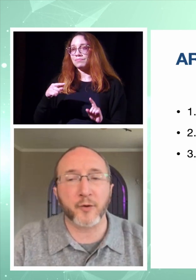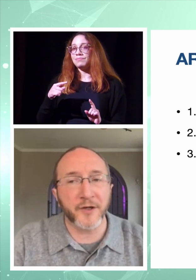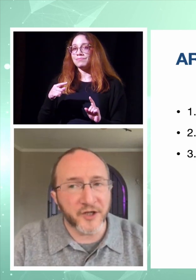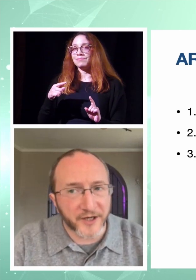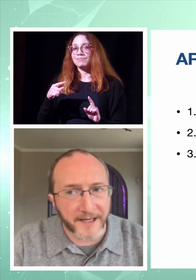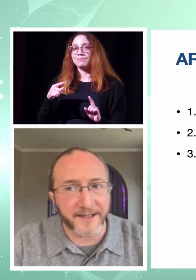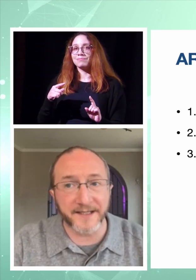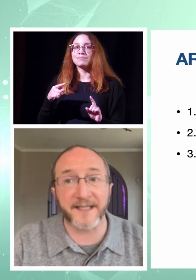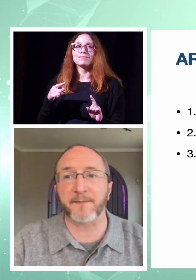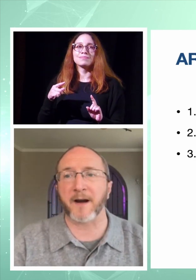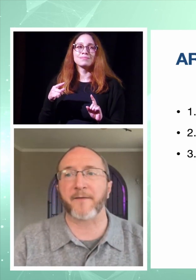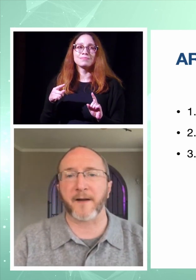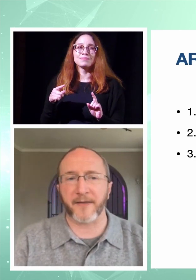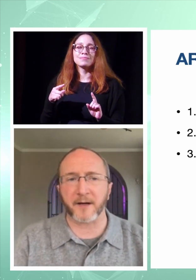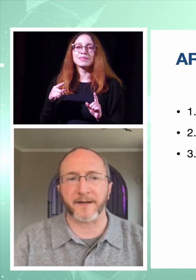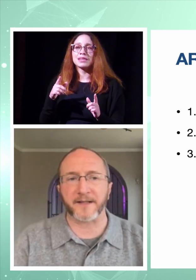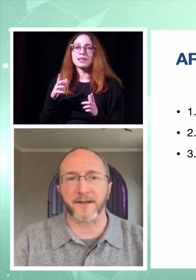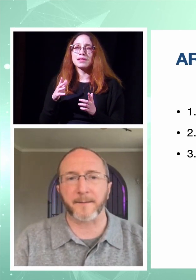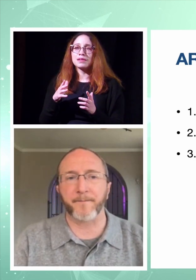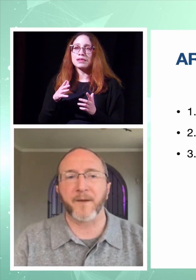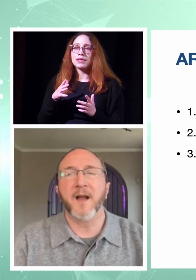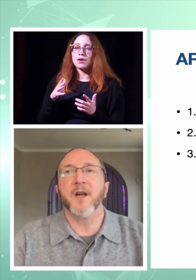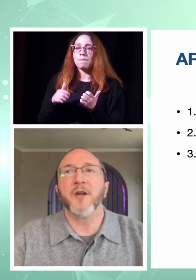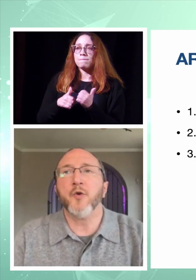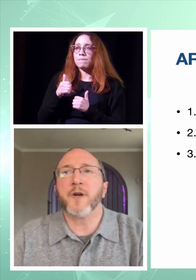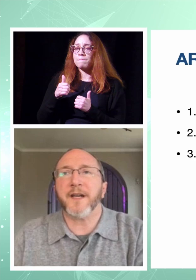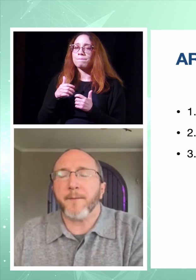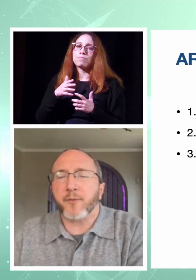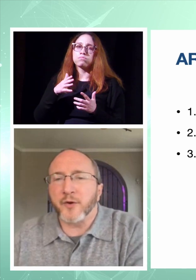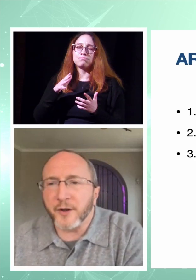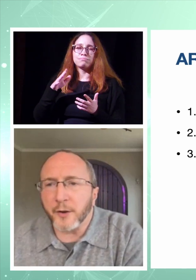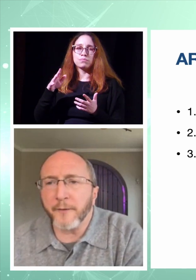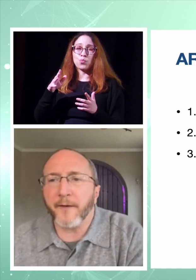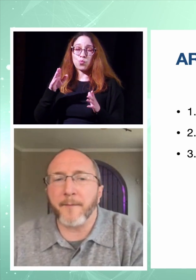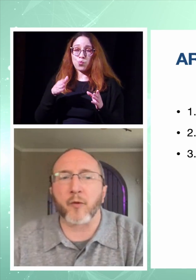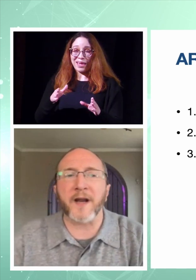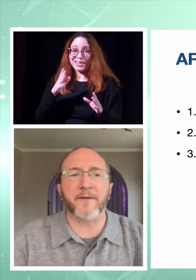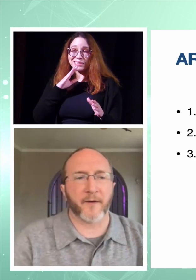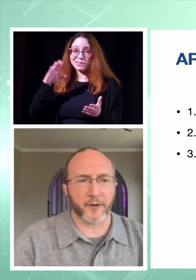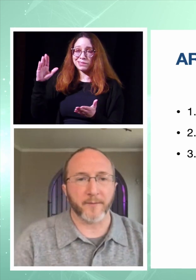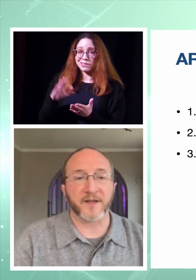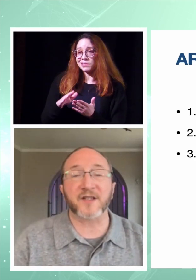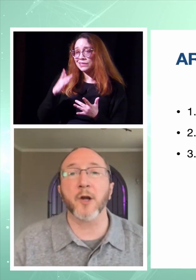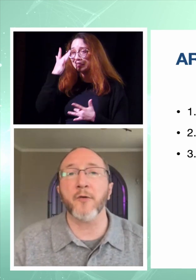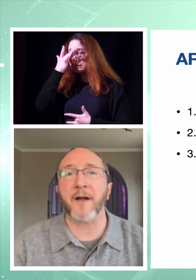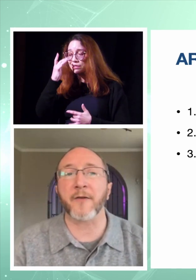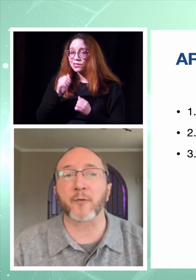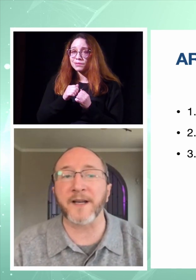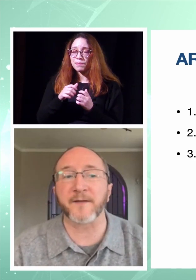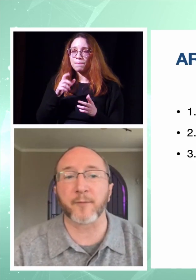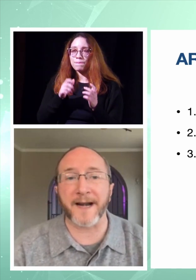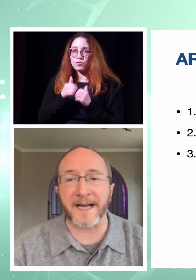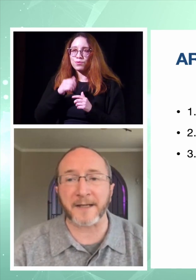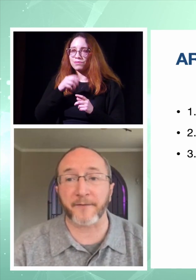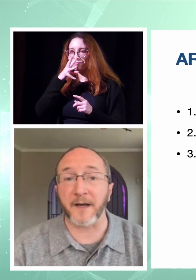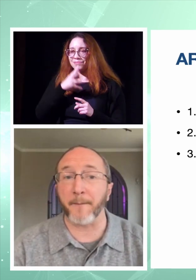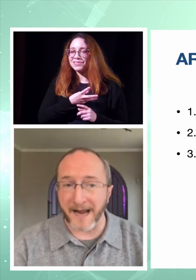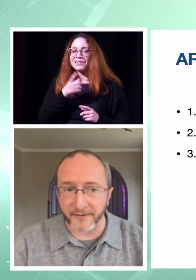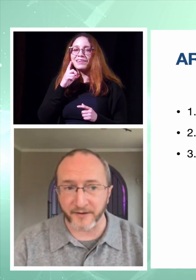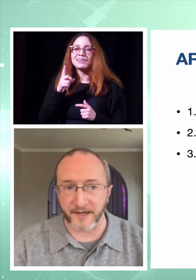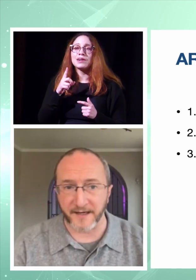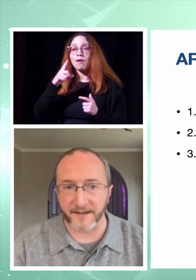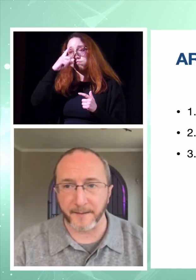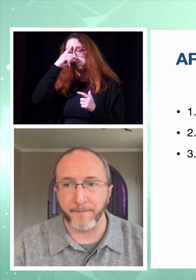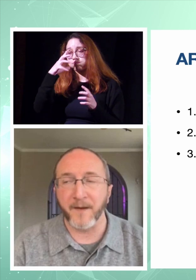least appreciated disease-modifying therapies. You can preserve brain volume, slow down the rates of brain atrophy